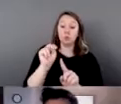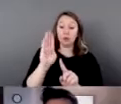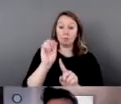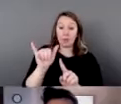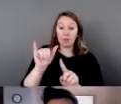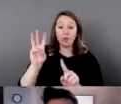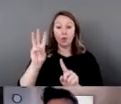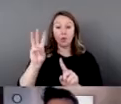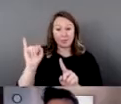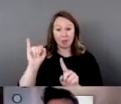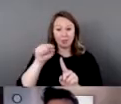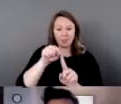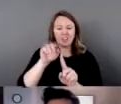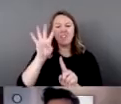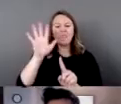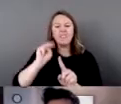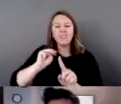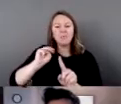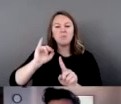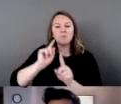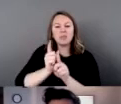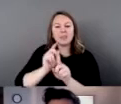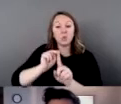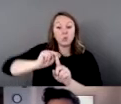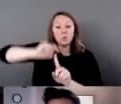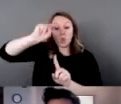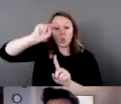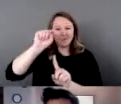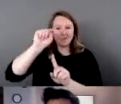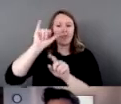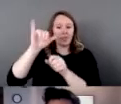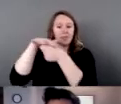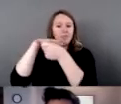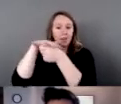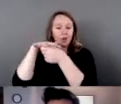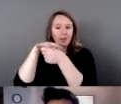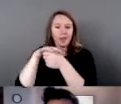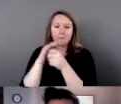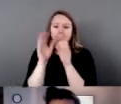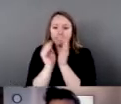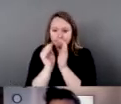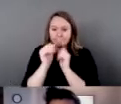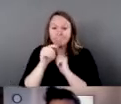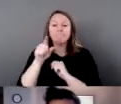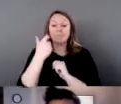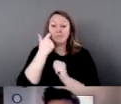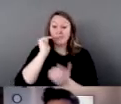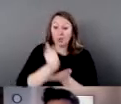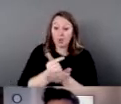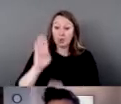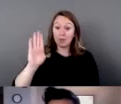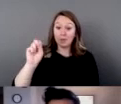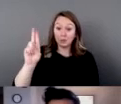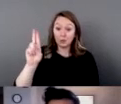small. I recently graduated from Boise State University with a master's in criminal justice.